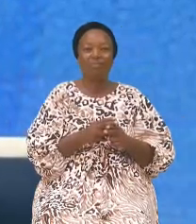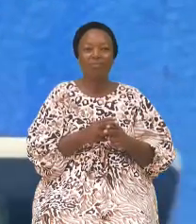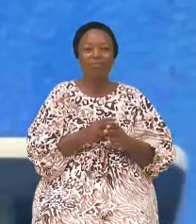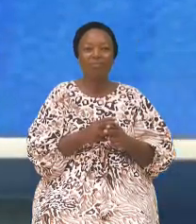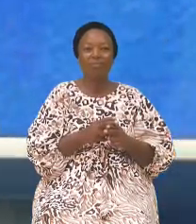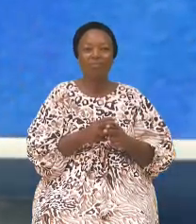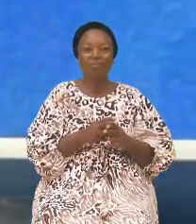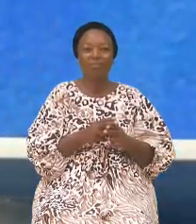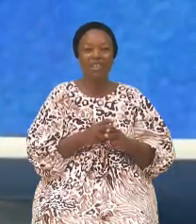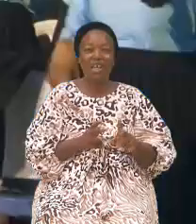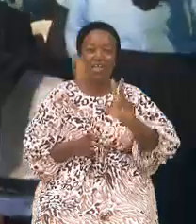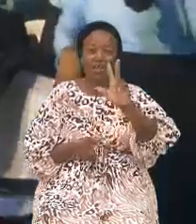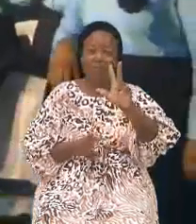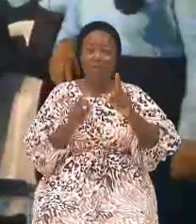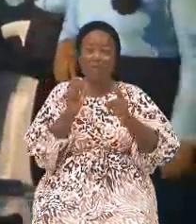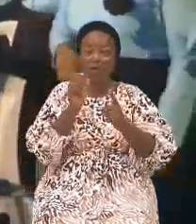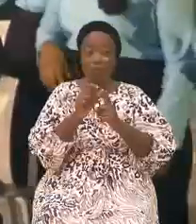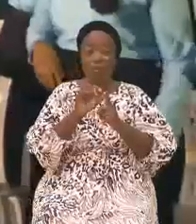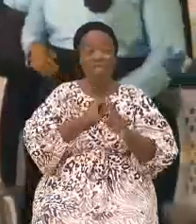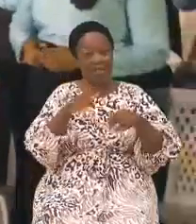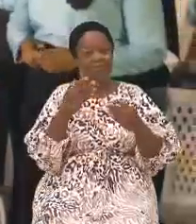Jesus' name.